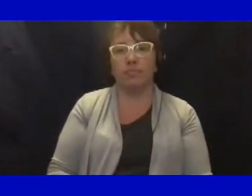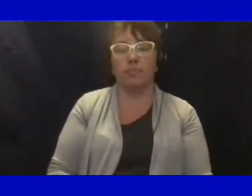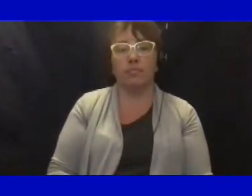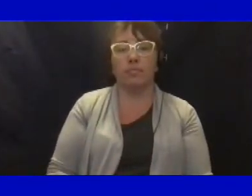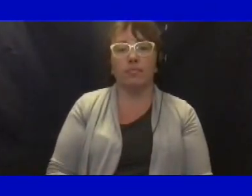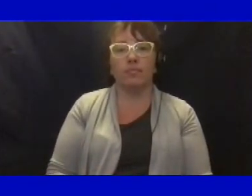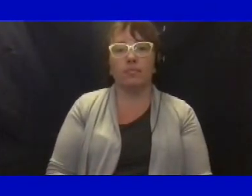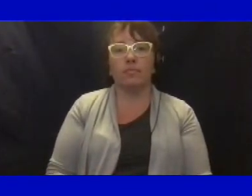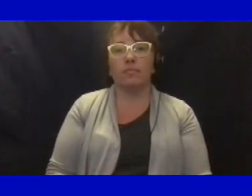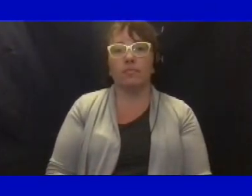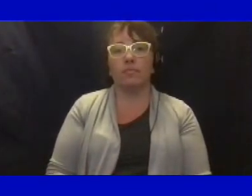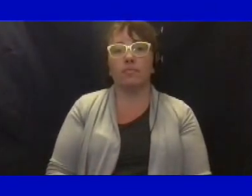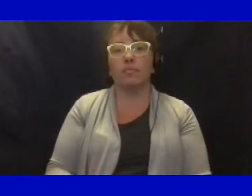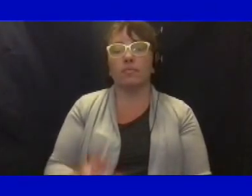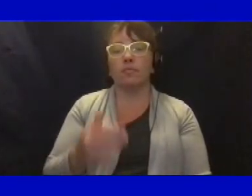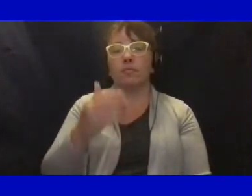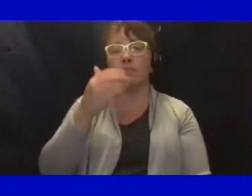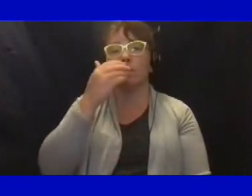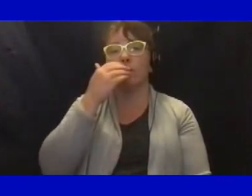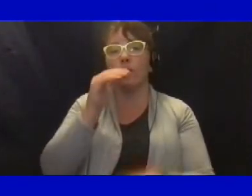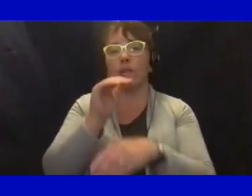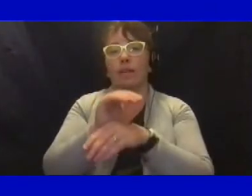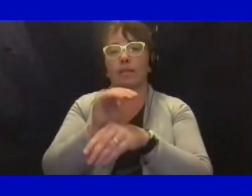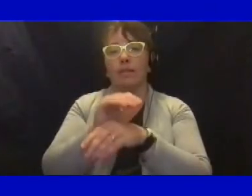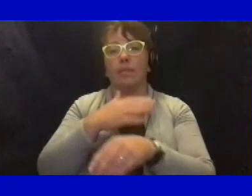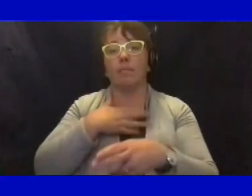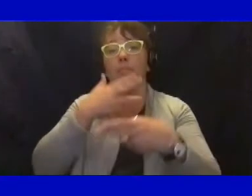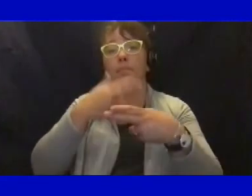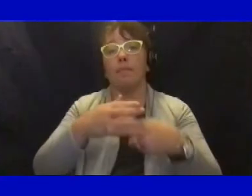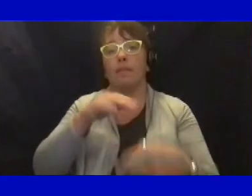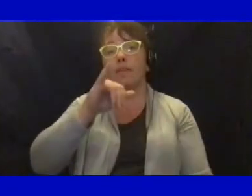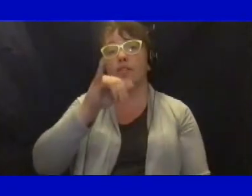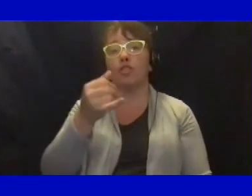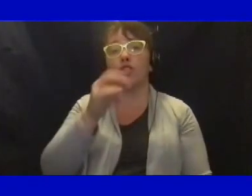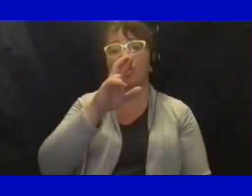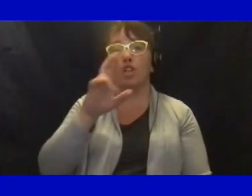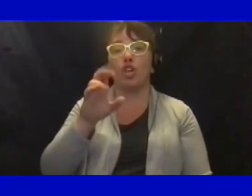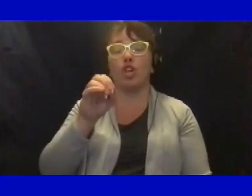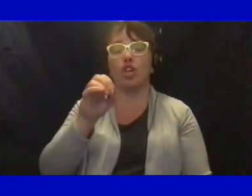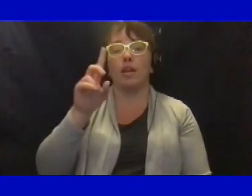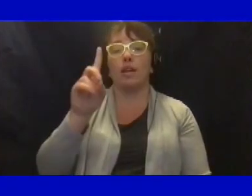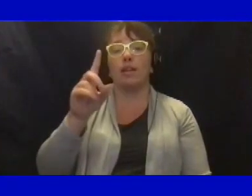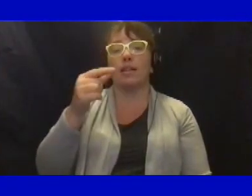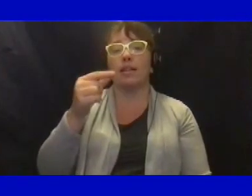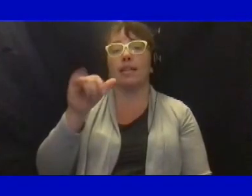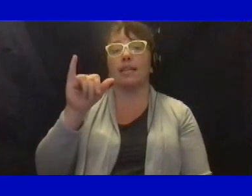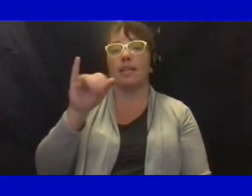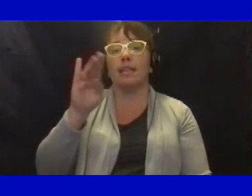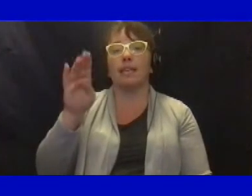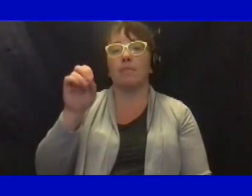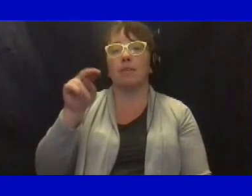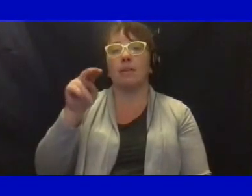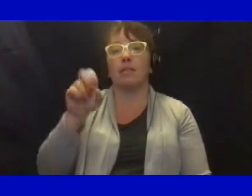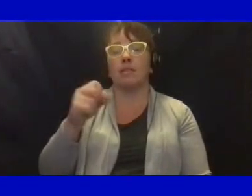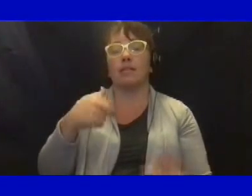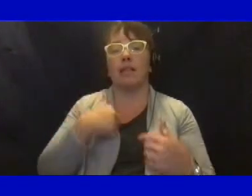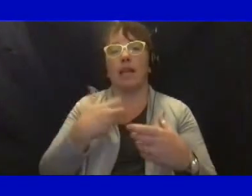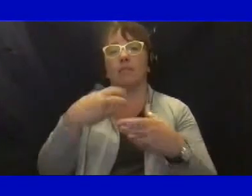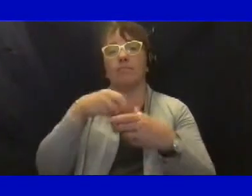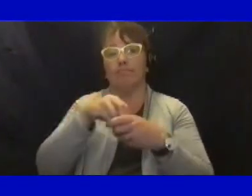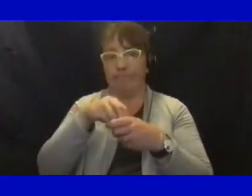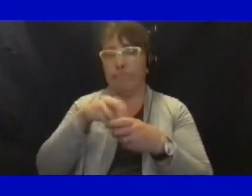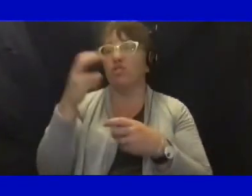Good evening. My name is Jared Gibbon. I'm with the Riverside County Transportation Department. I'm here to